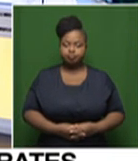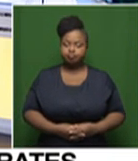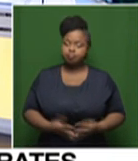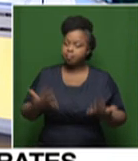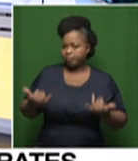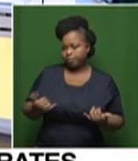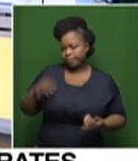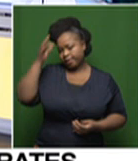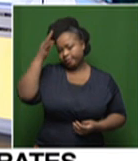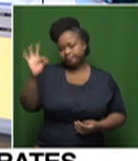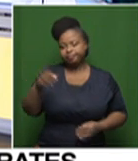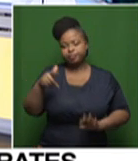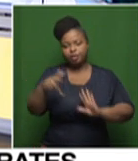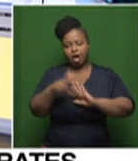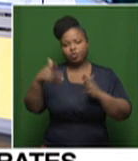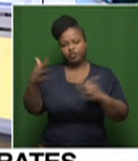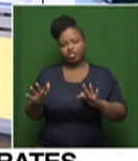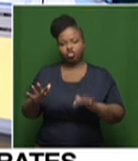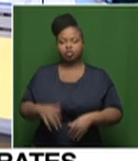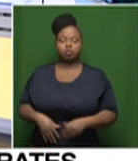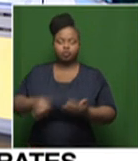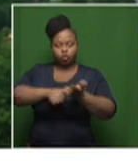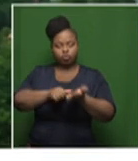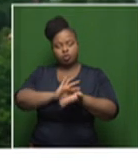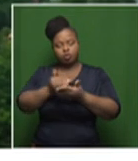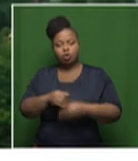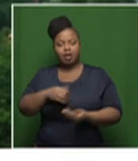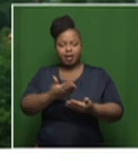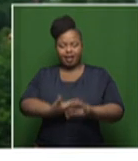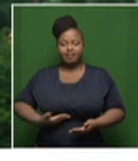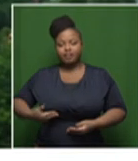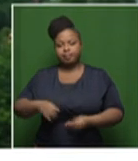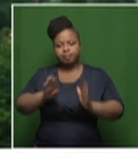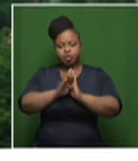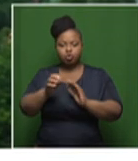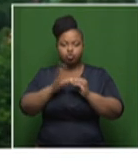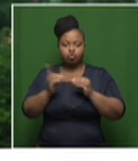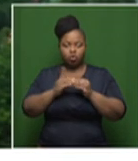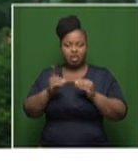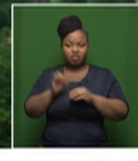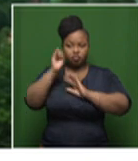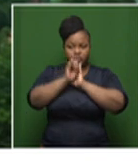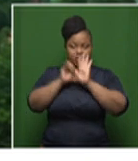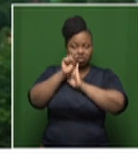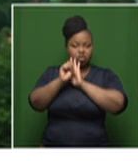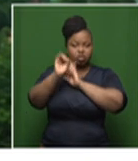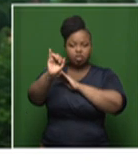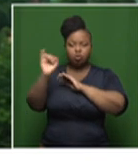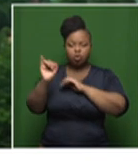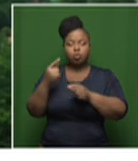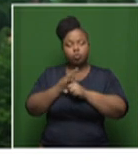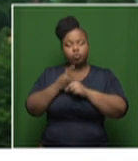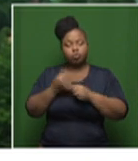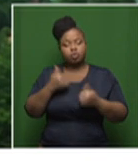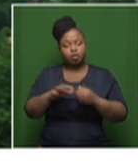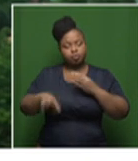Well, the government has approved a grant of more than $500 million for the Serum Institute of India and Bharat Biotech,